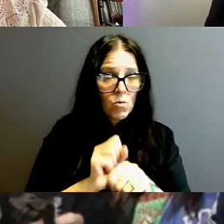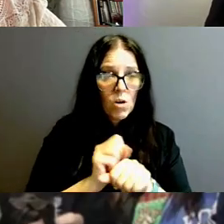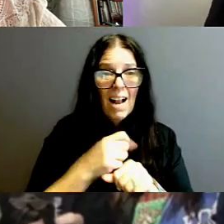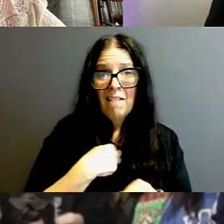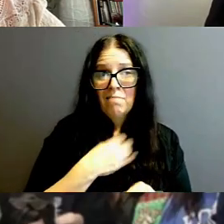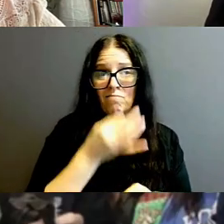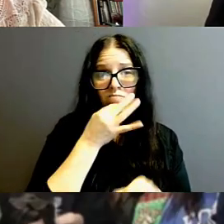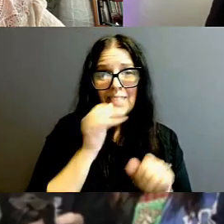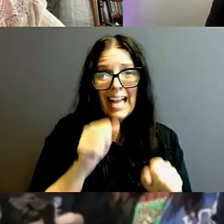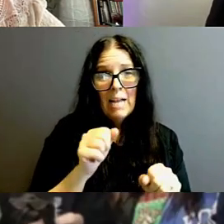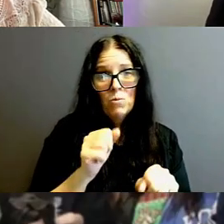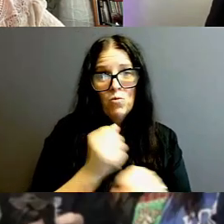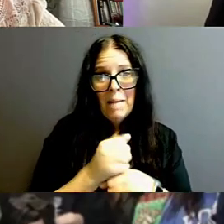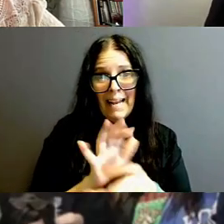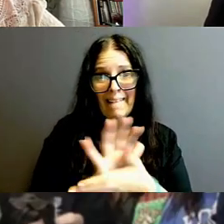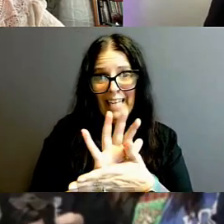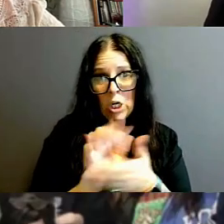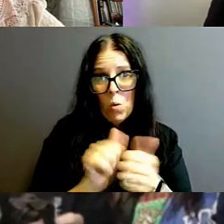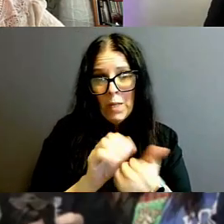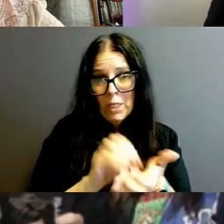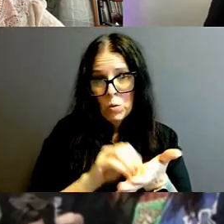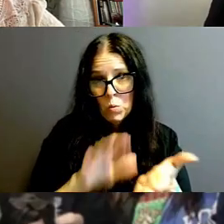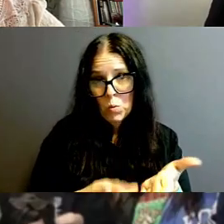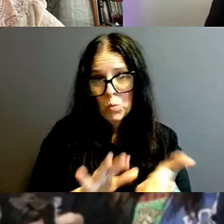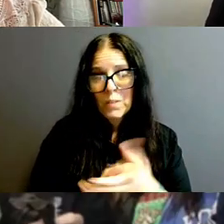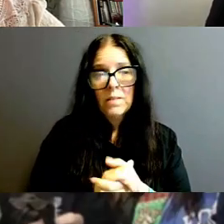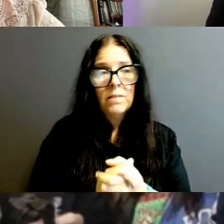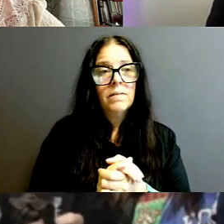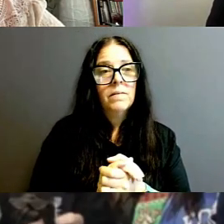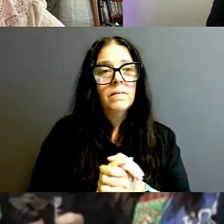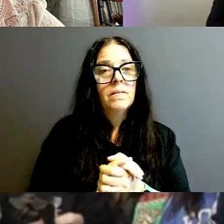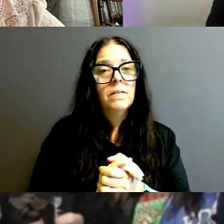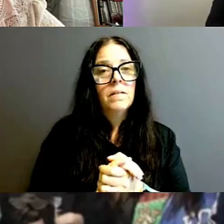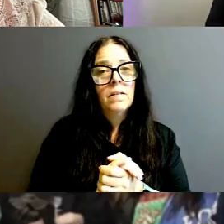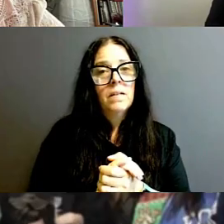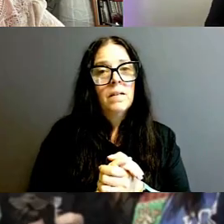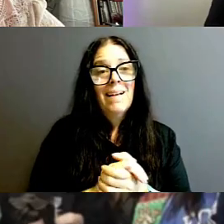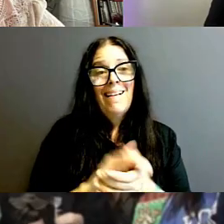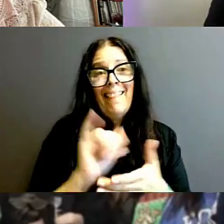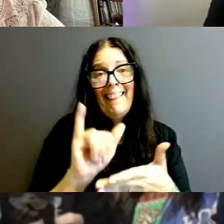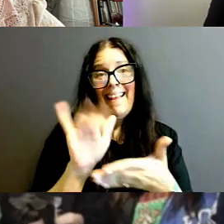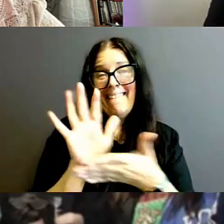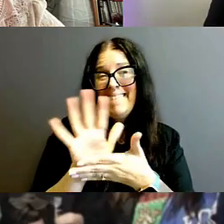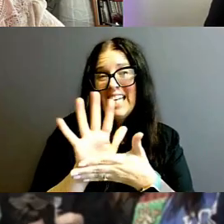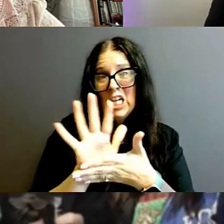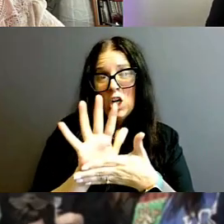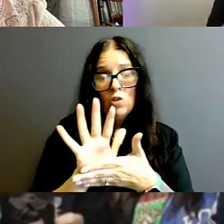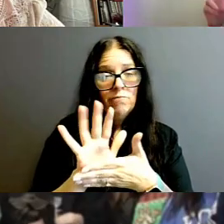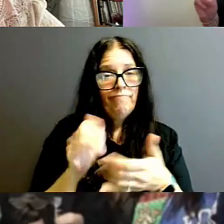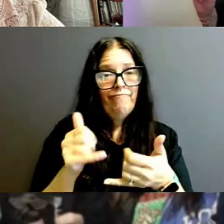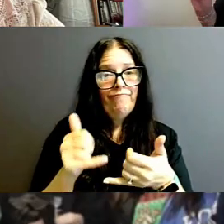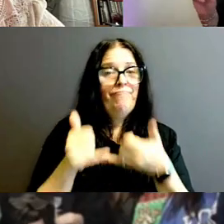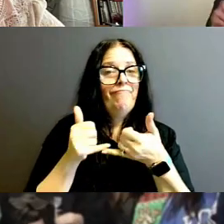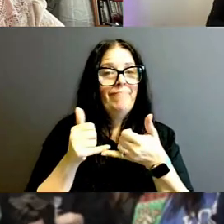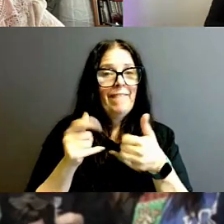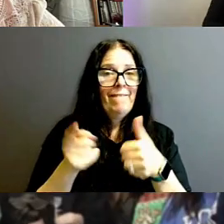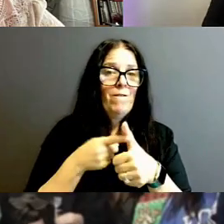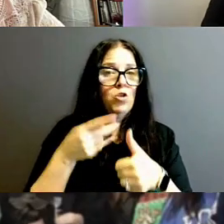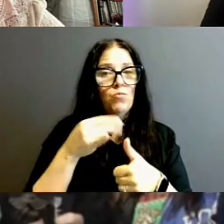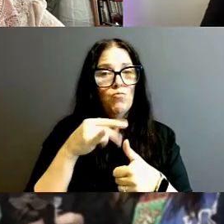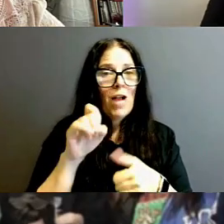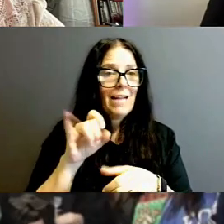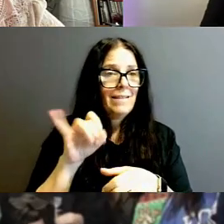video with the students on the video earned us first prize in Canada. We were considered the school